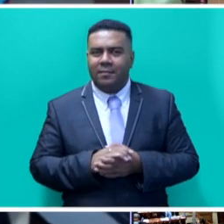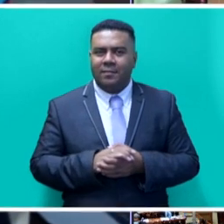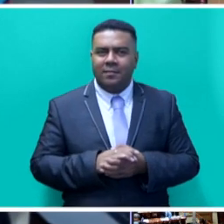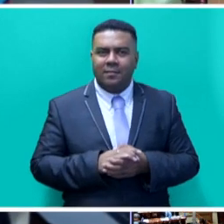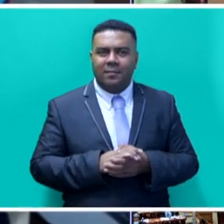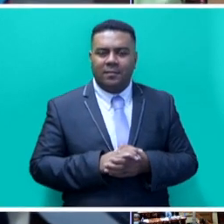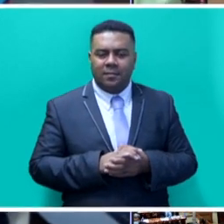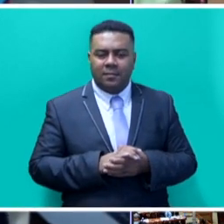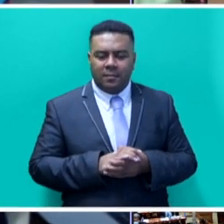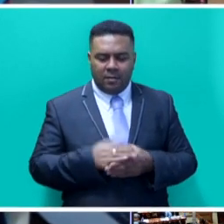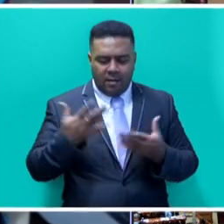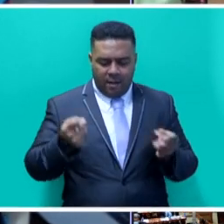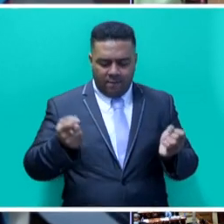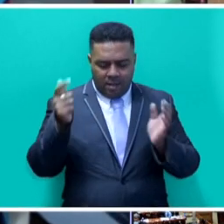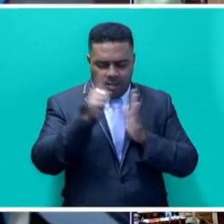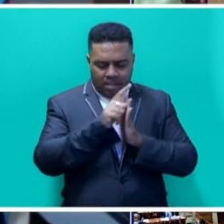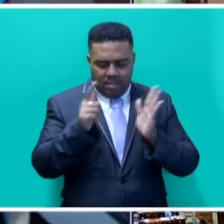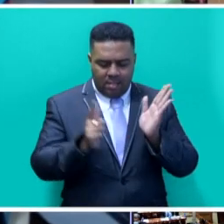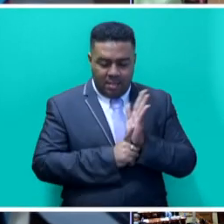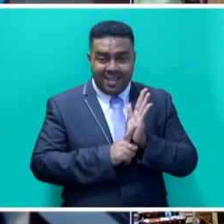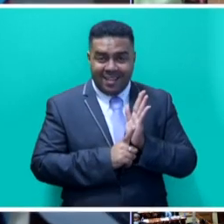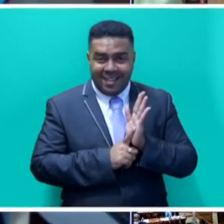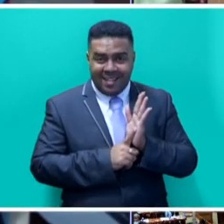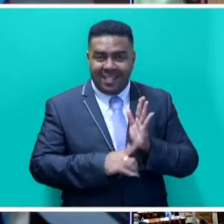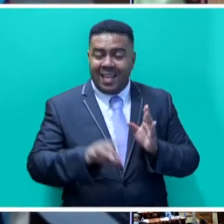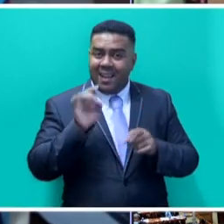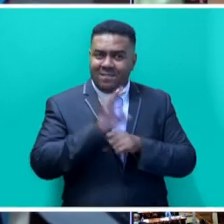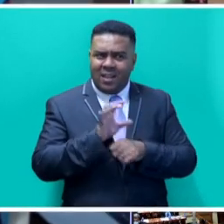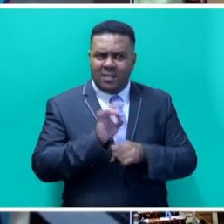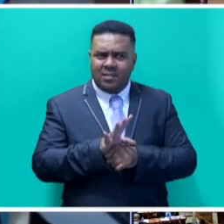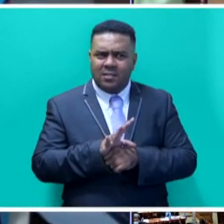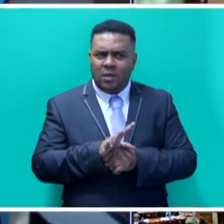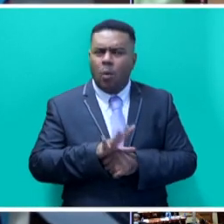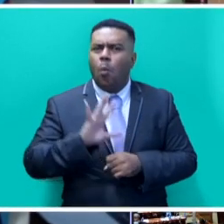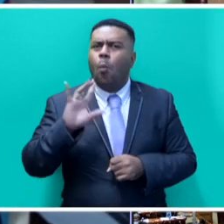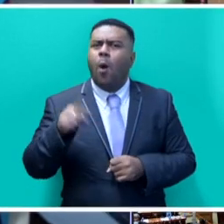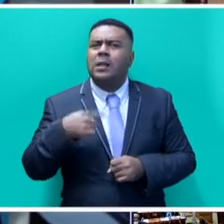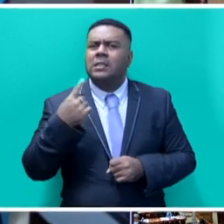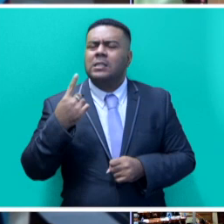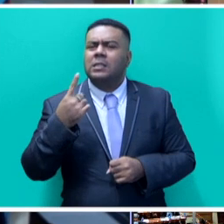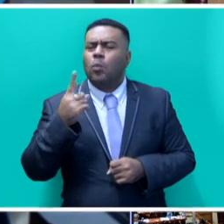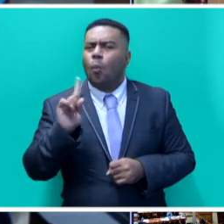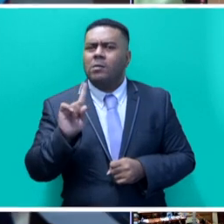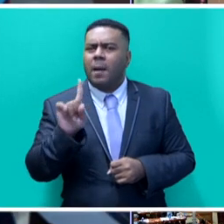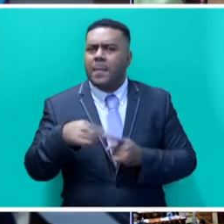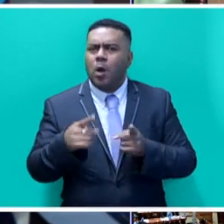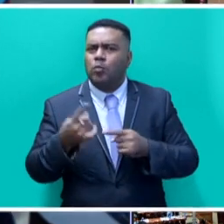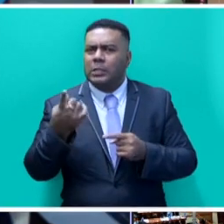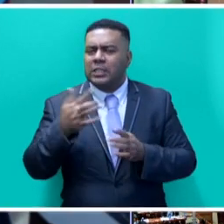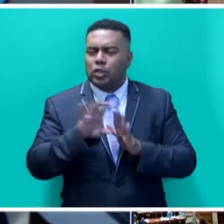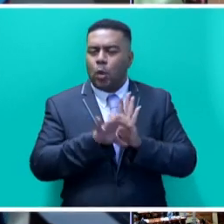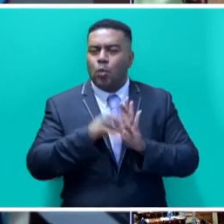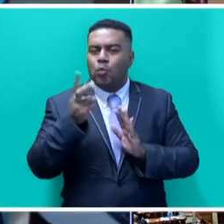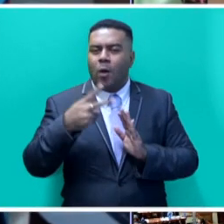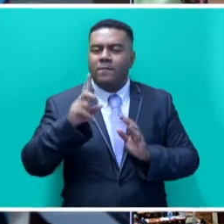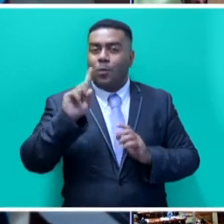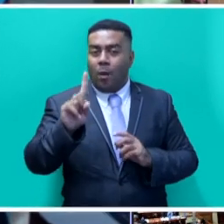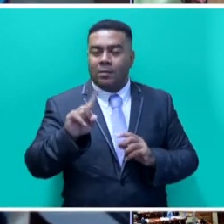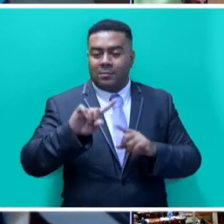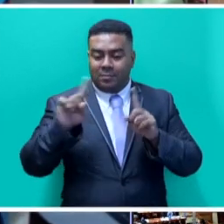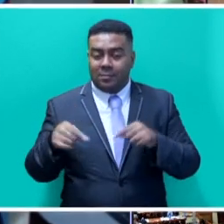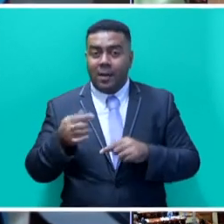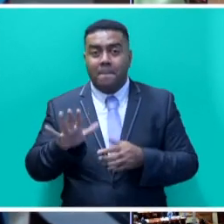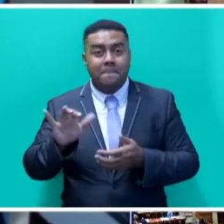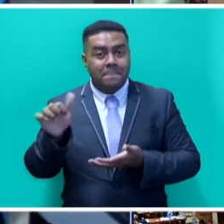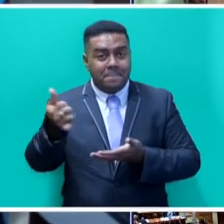There's a legal advice about 12.1. What above section 12.1 simply means is that if a buyer and